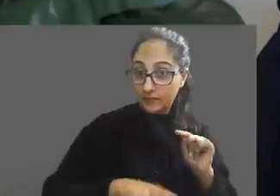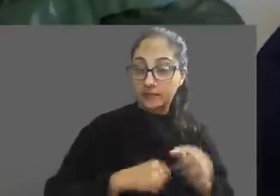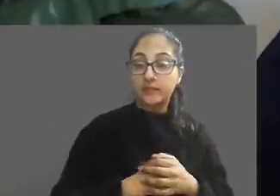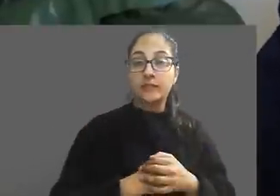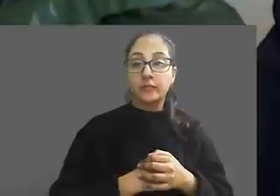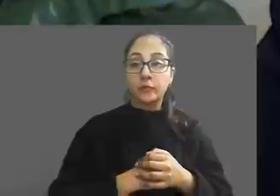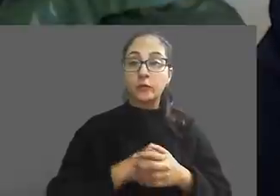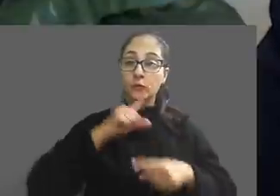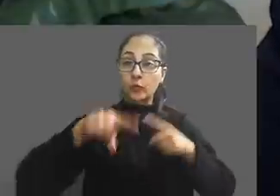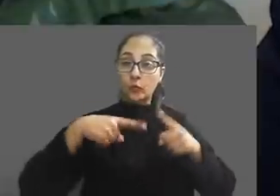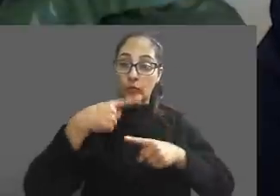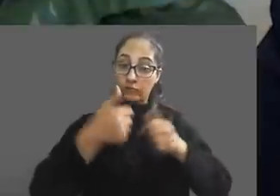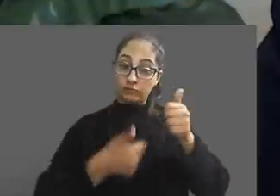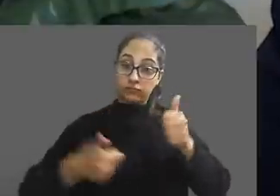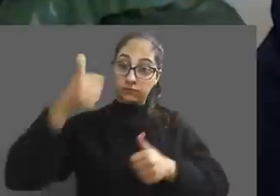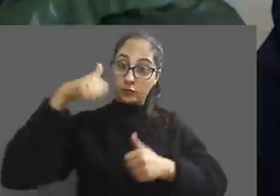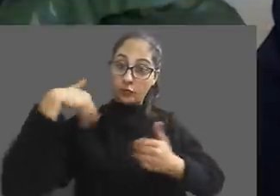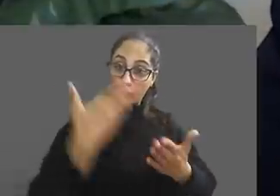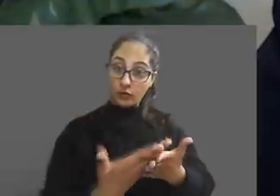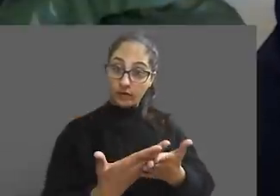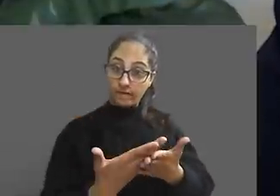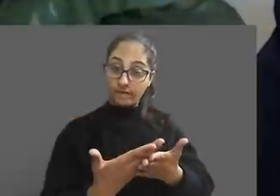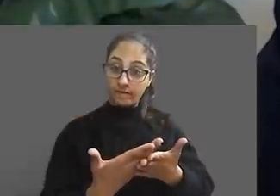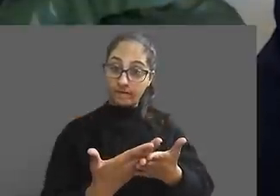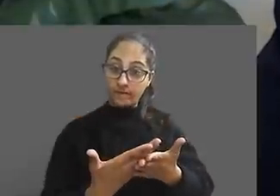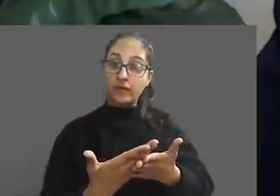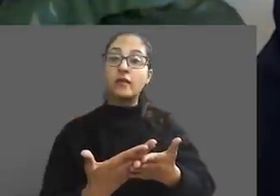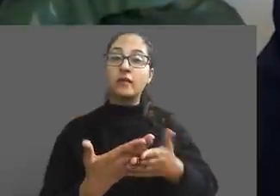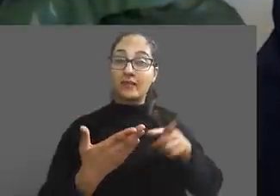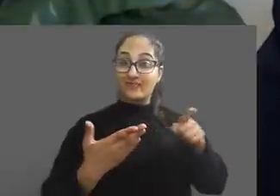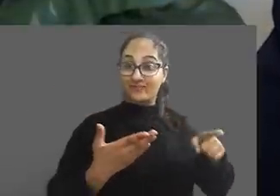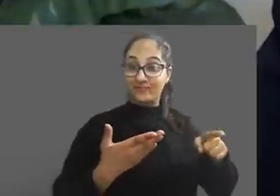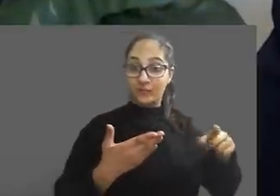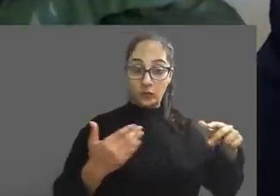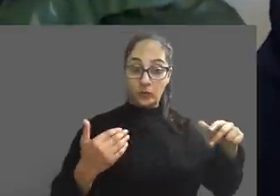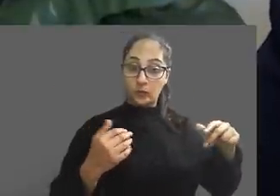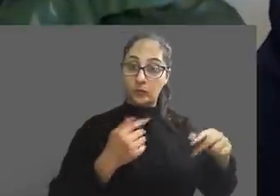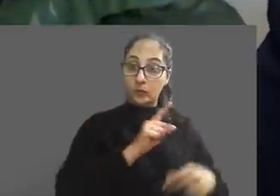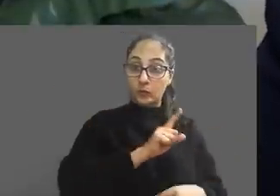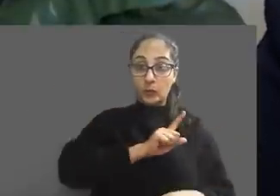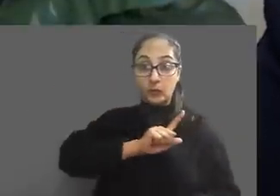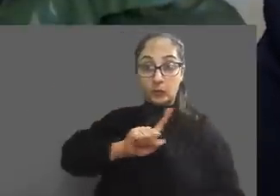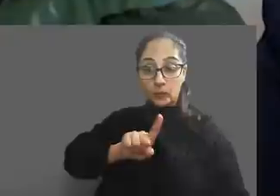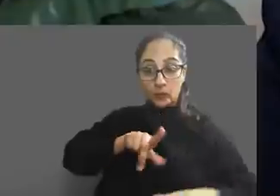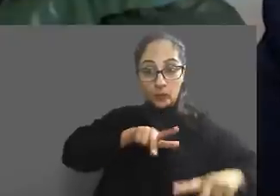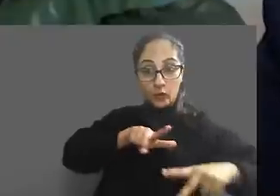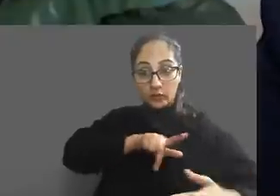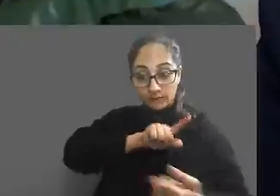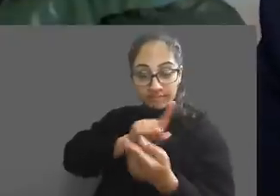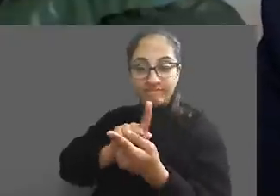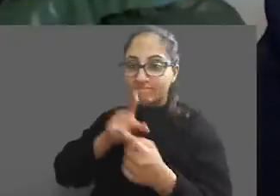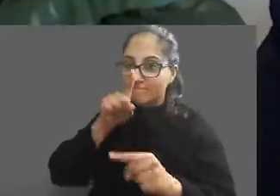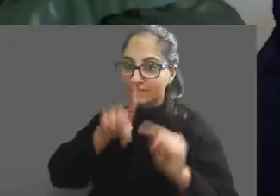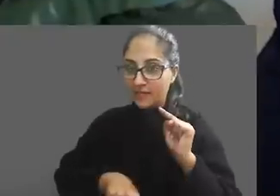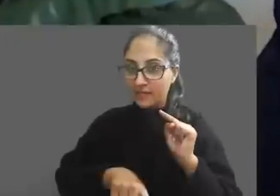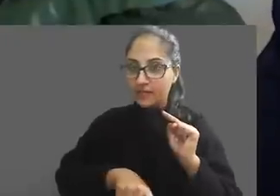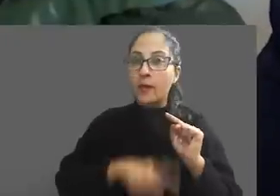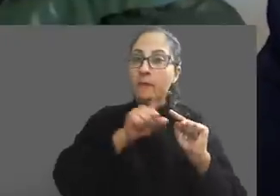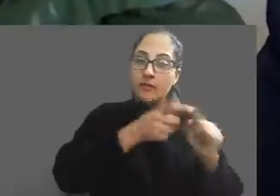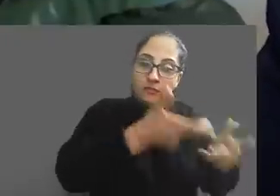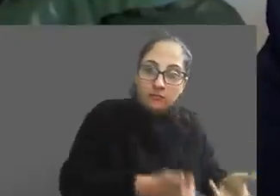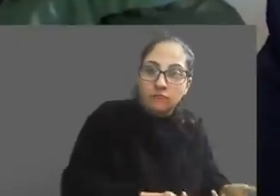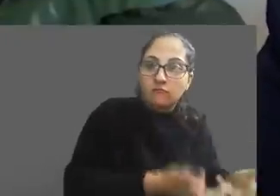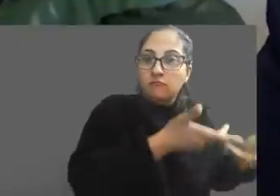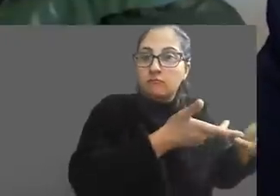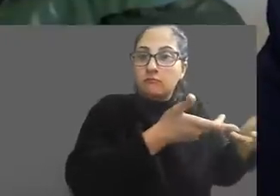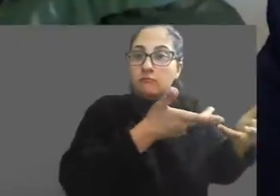At that age and in that condition, he was serving the Imam and the Jamaat.